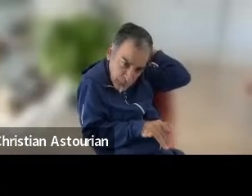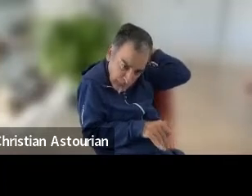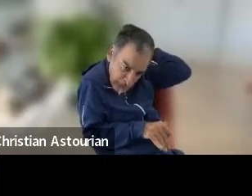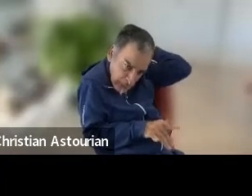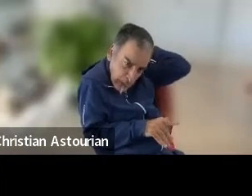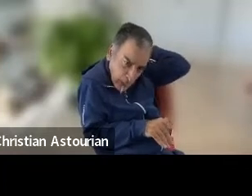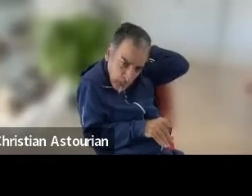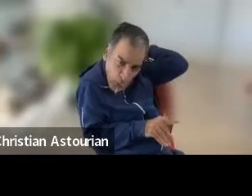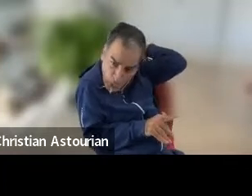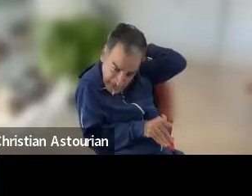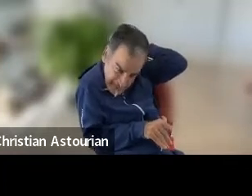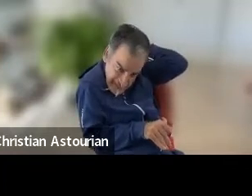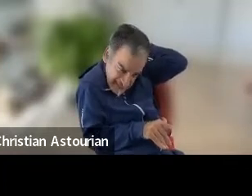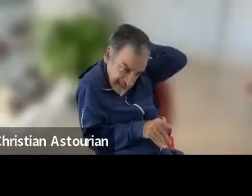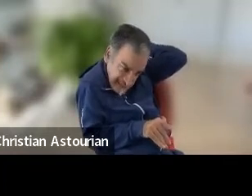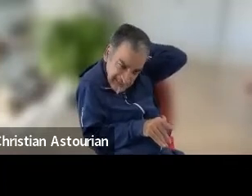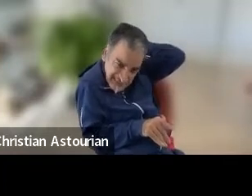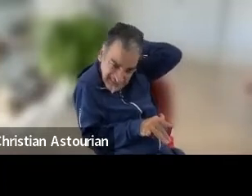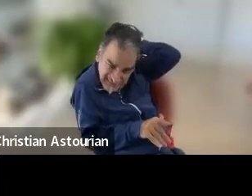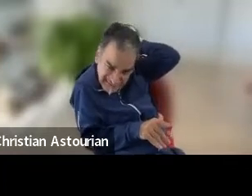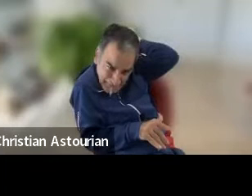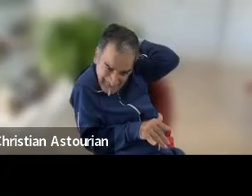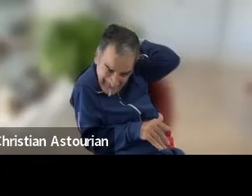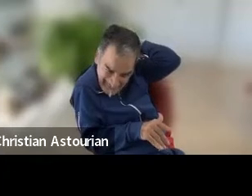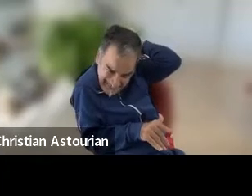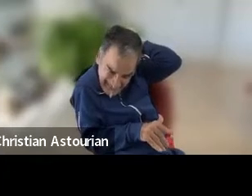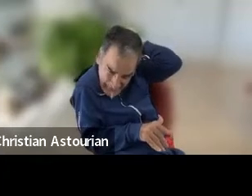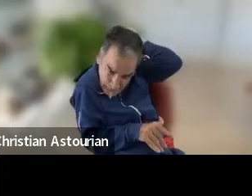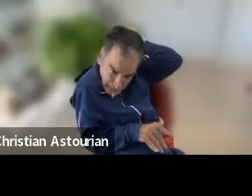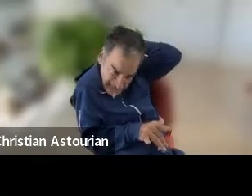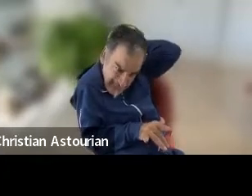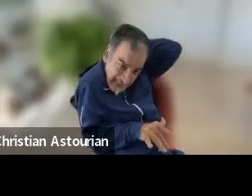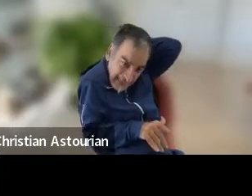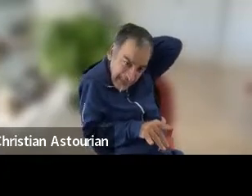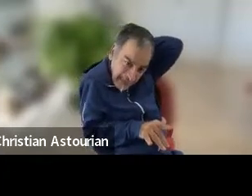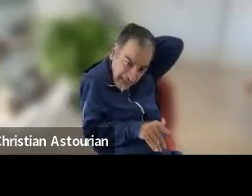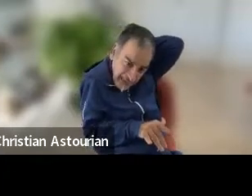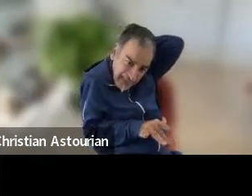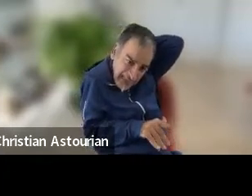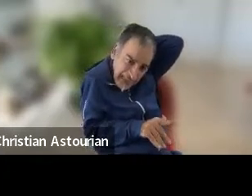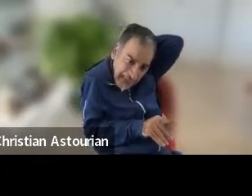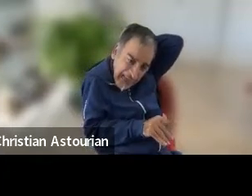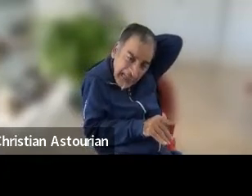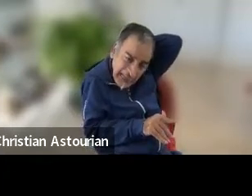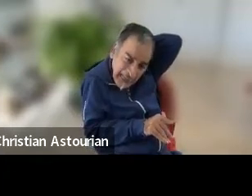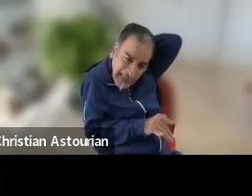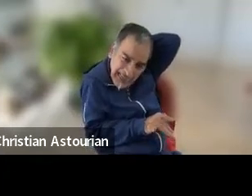to work in the disability sector